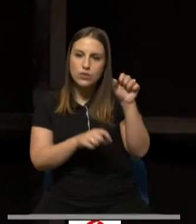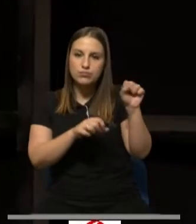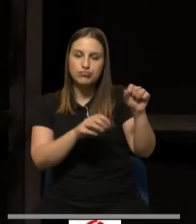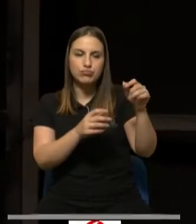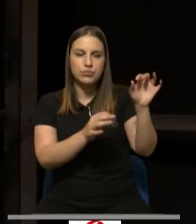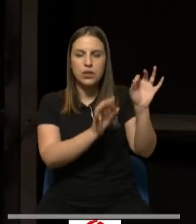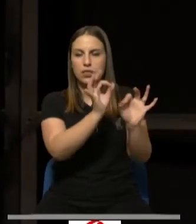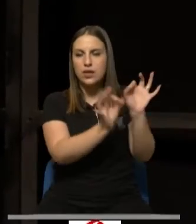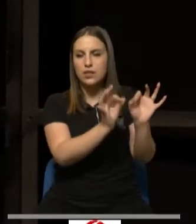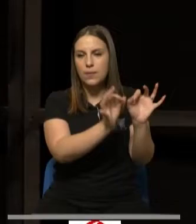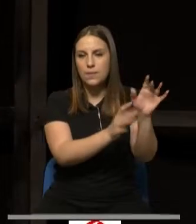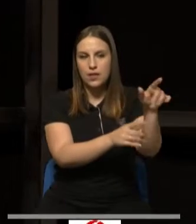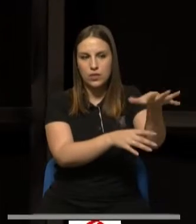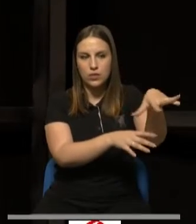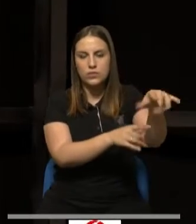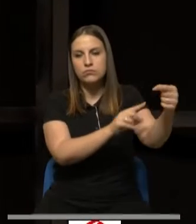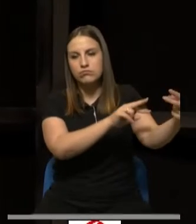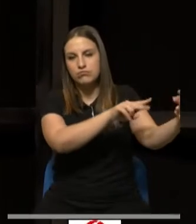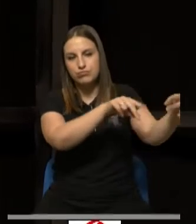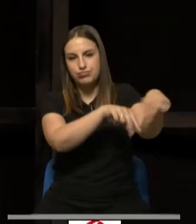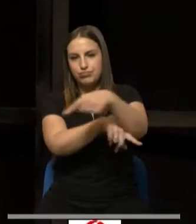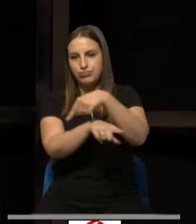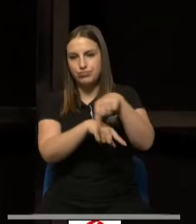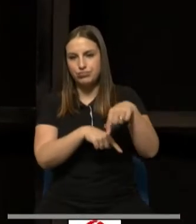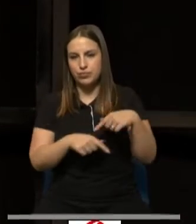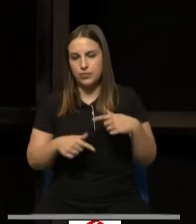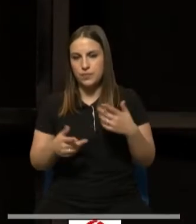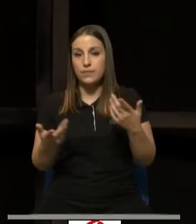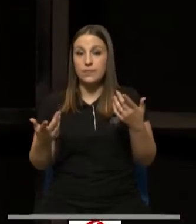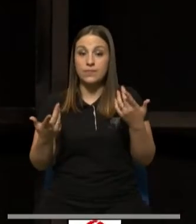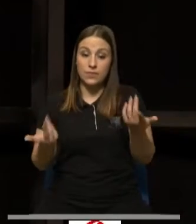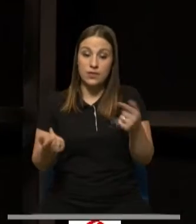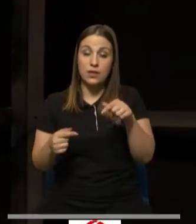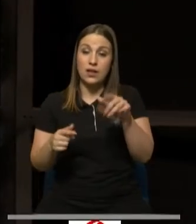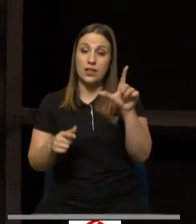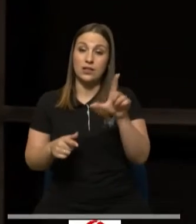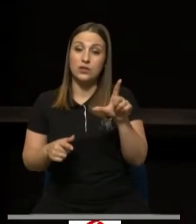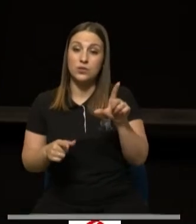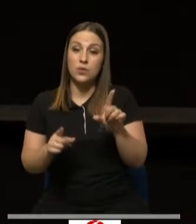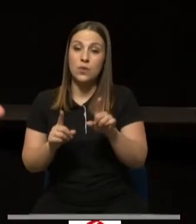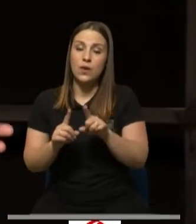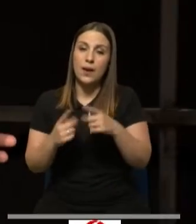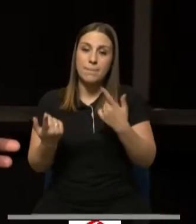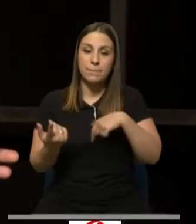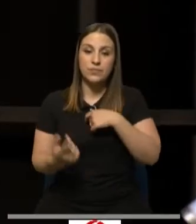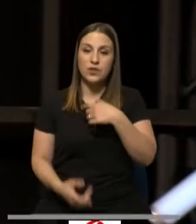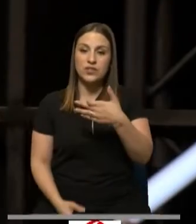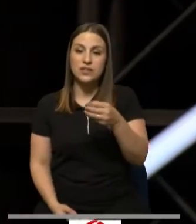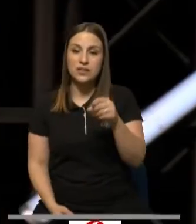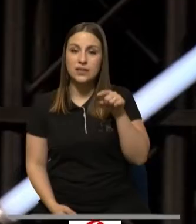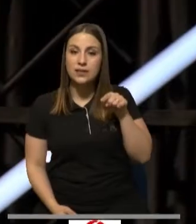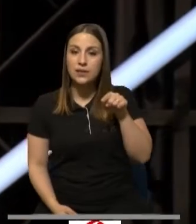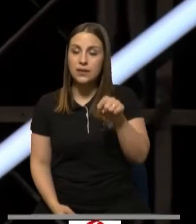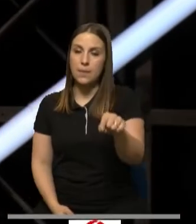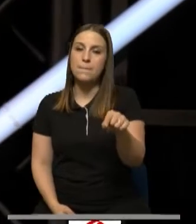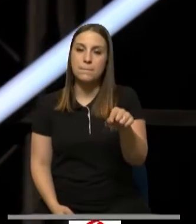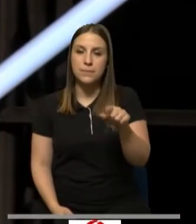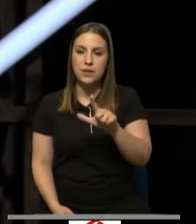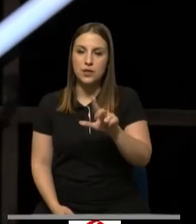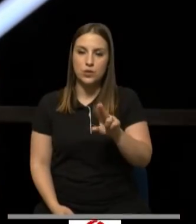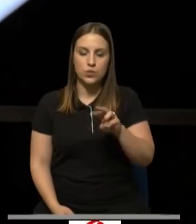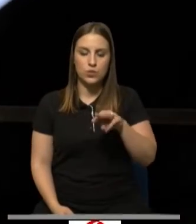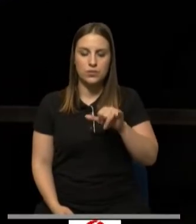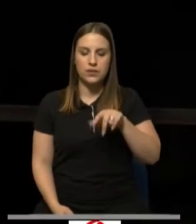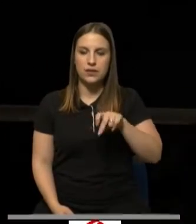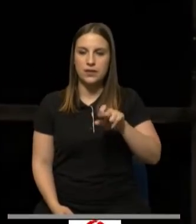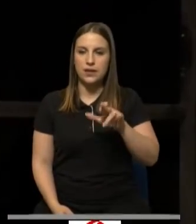And use water that comes from a wastewater treatment plant to clean the streets. And I mean, we have